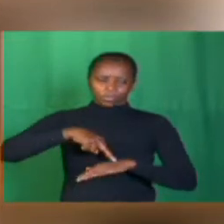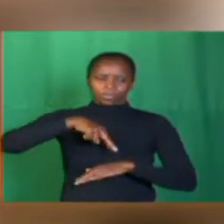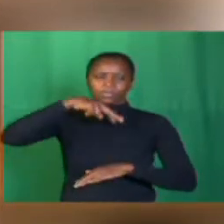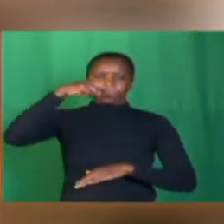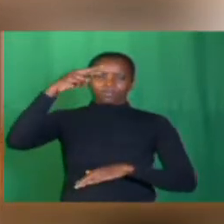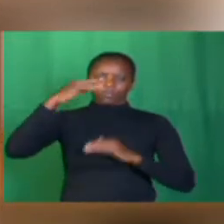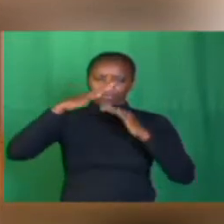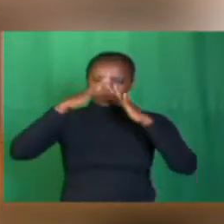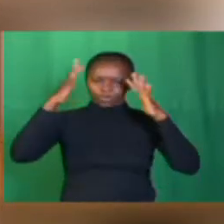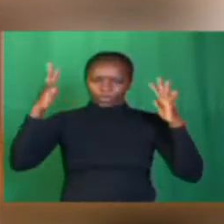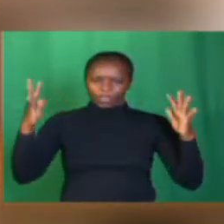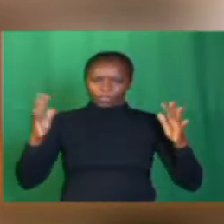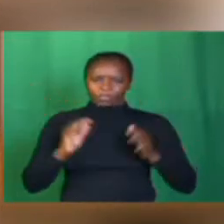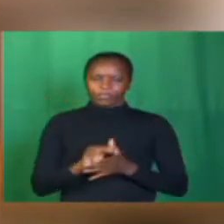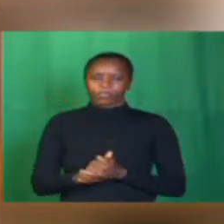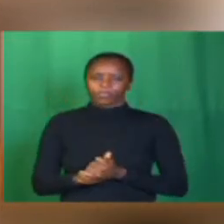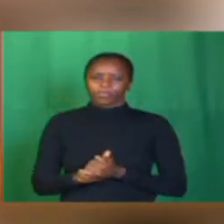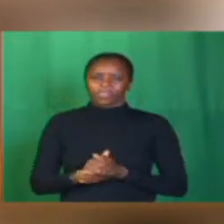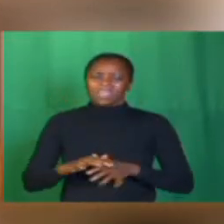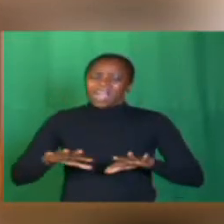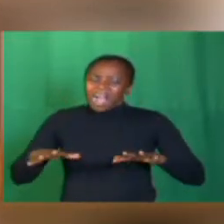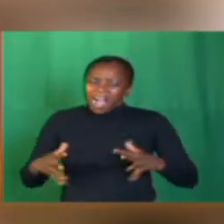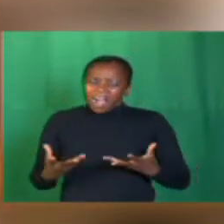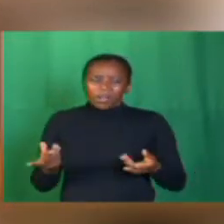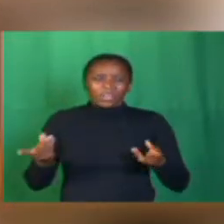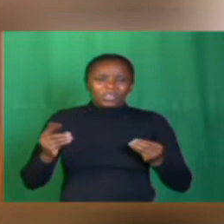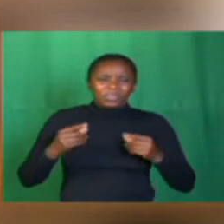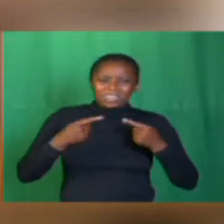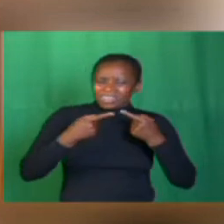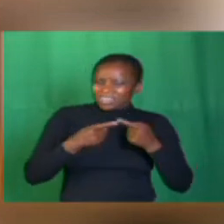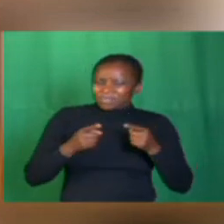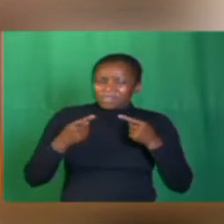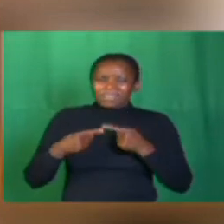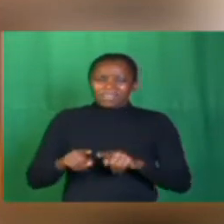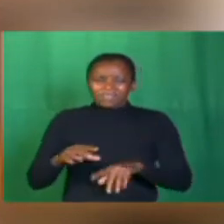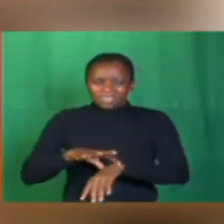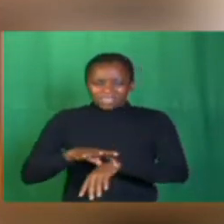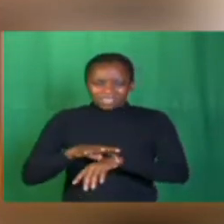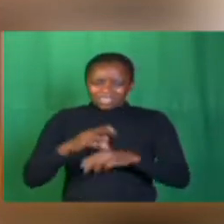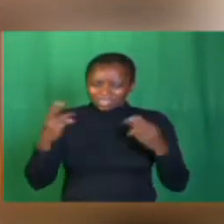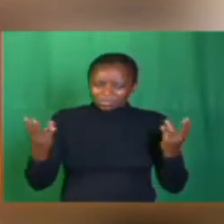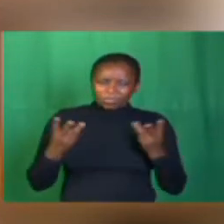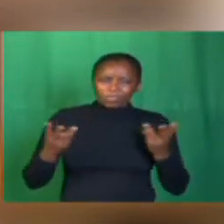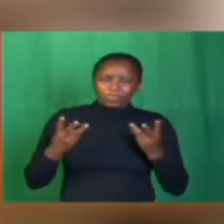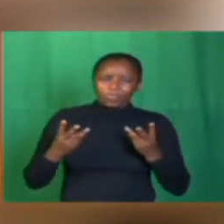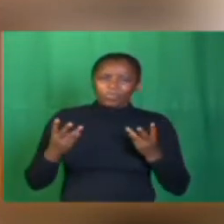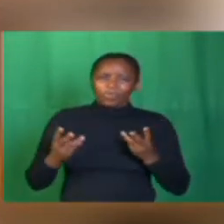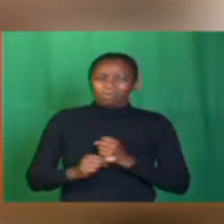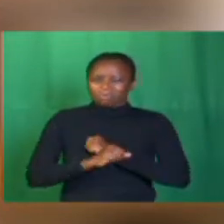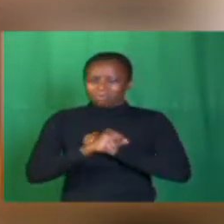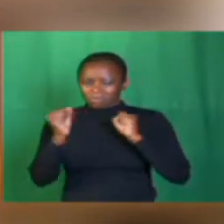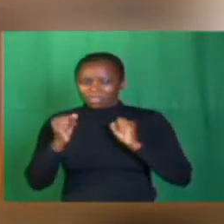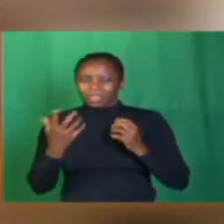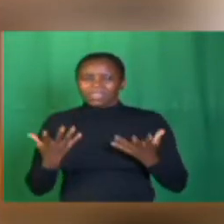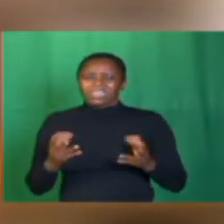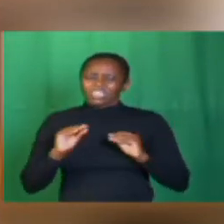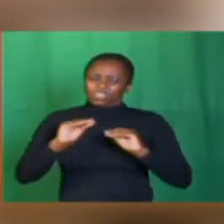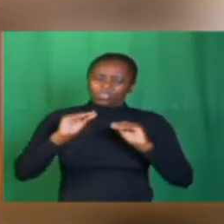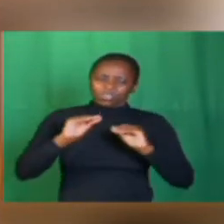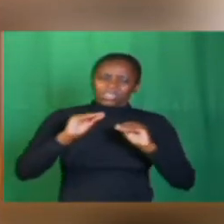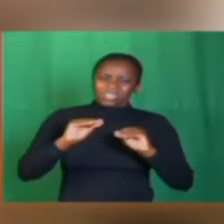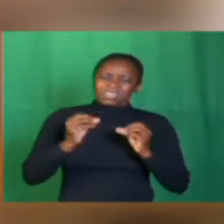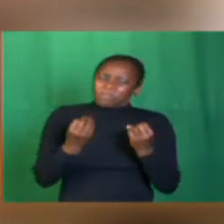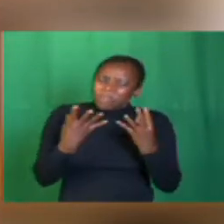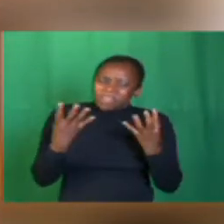heaven, how he performed miracles, how he taught multitudes, we remember that.